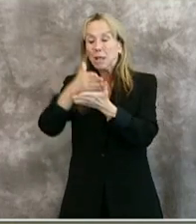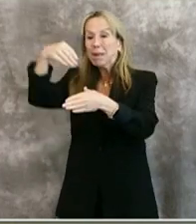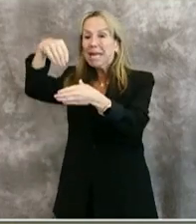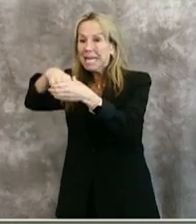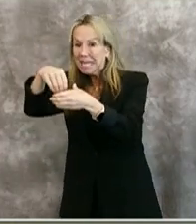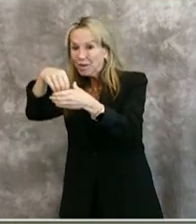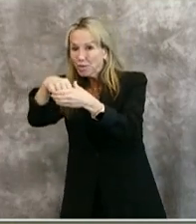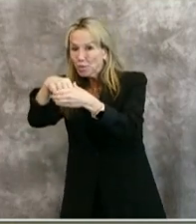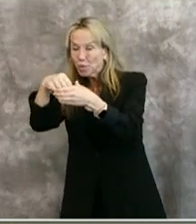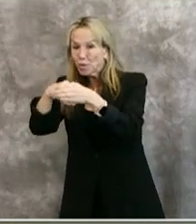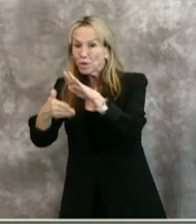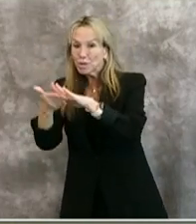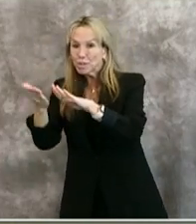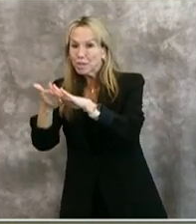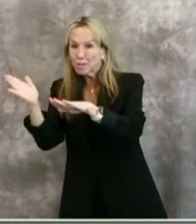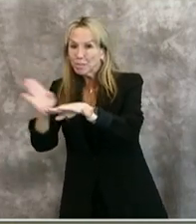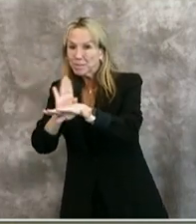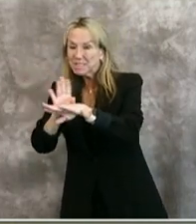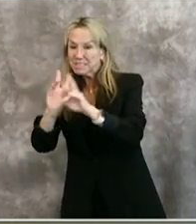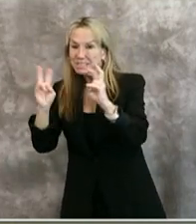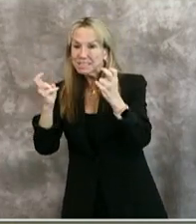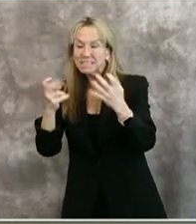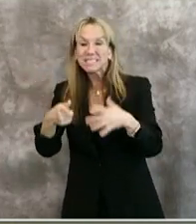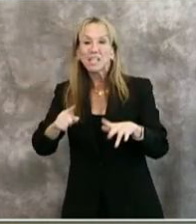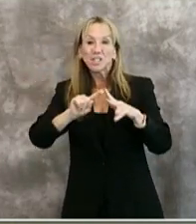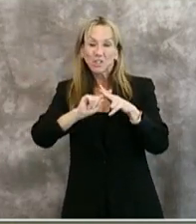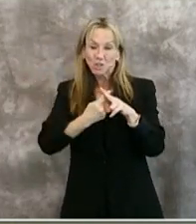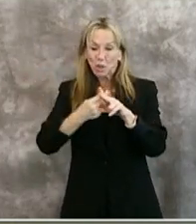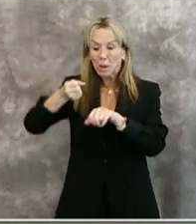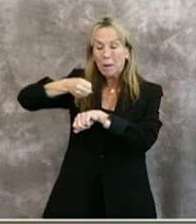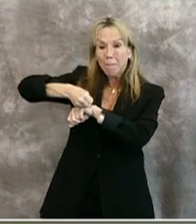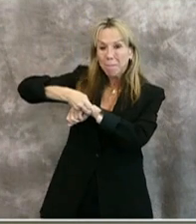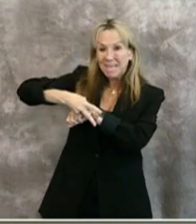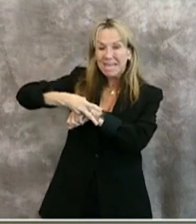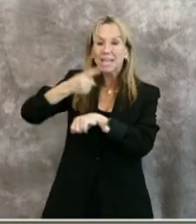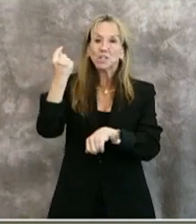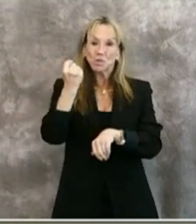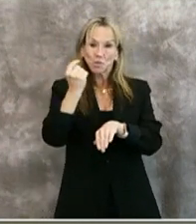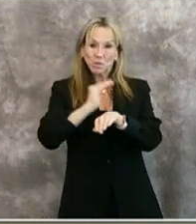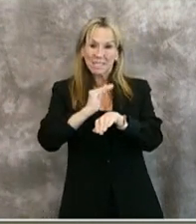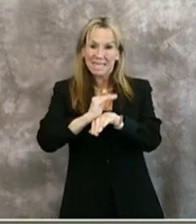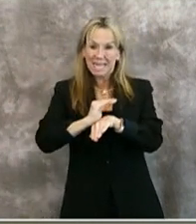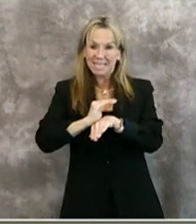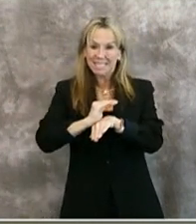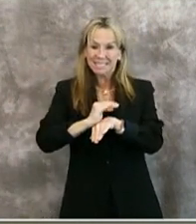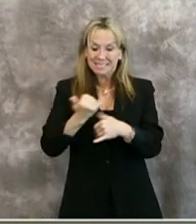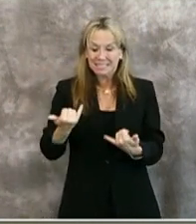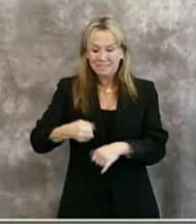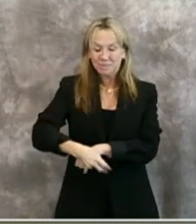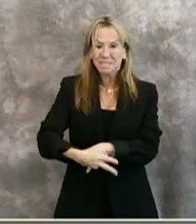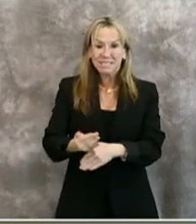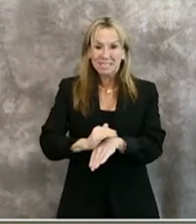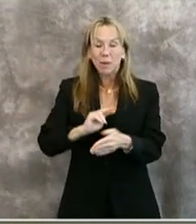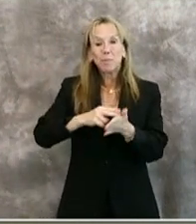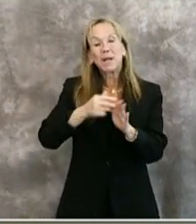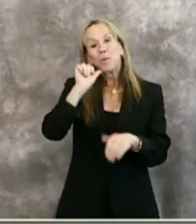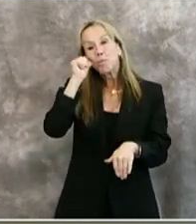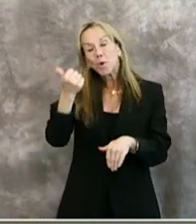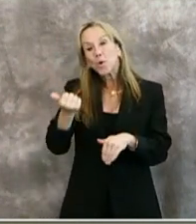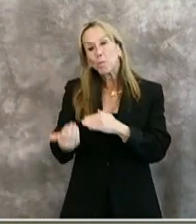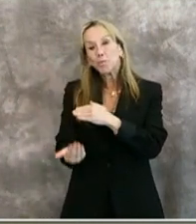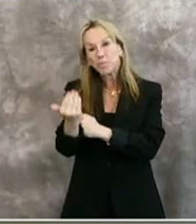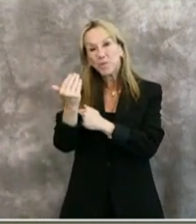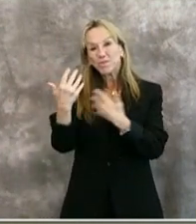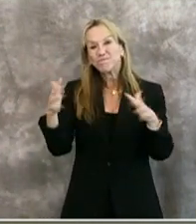operations, and that will be effective at midnight on Tuesday night, so effective on Wednesday morning, and those